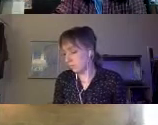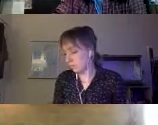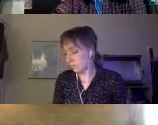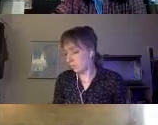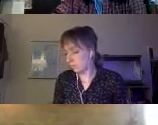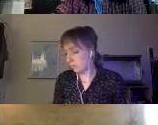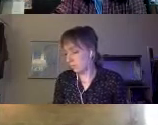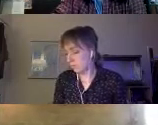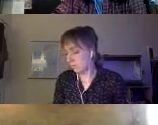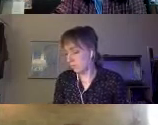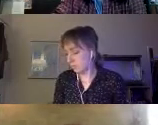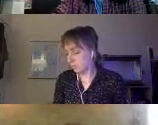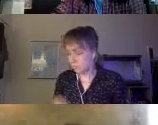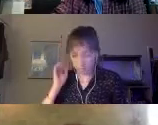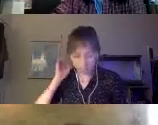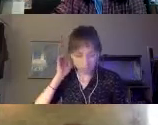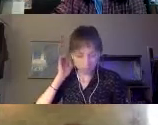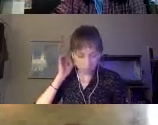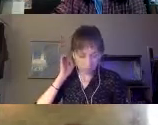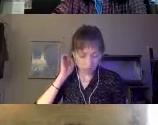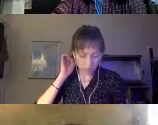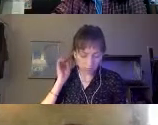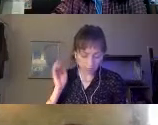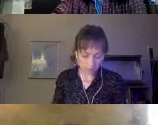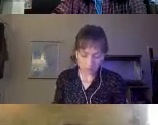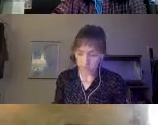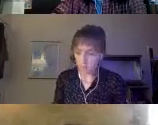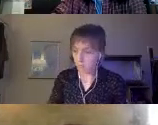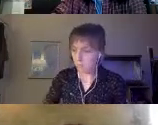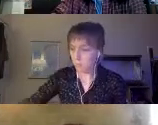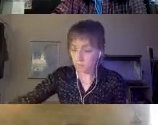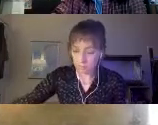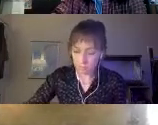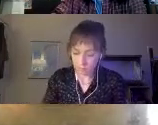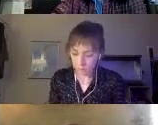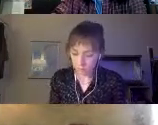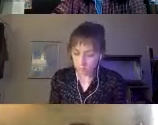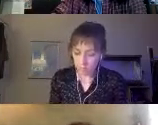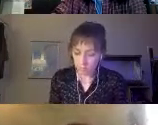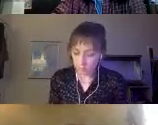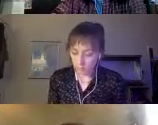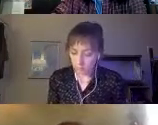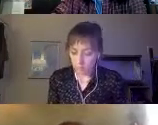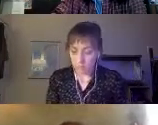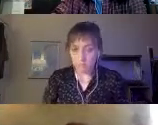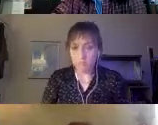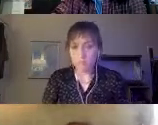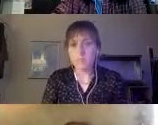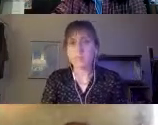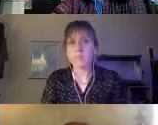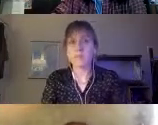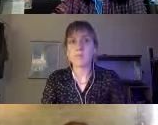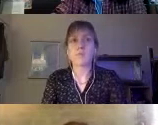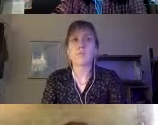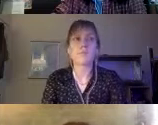And you have all these children and you have all these schools and you have all this activity and all this congestion. I have spoken with quite a